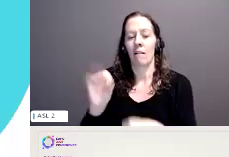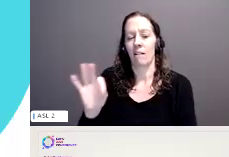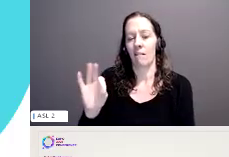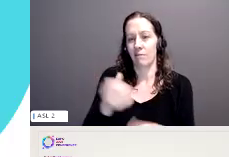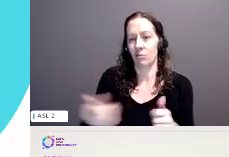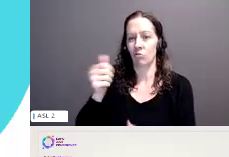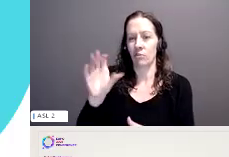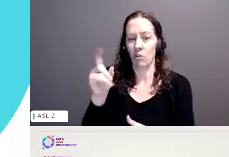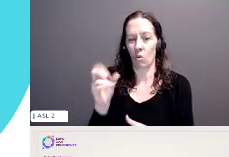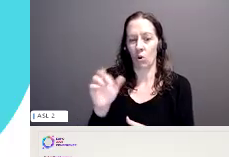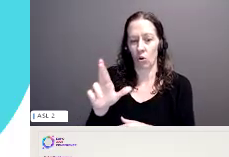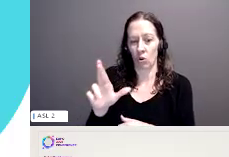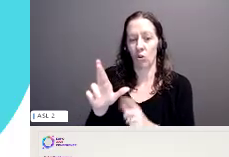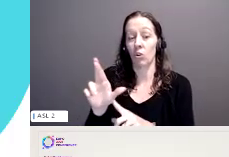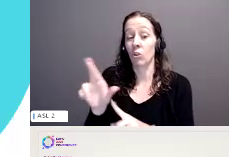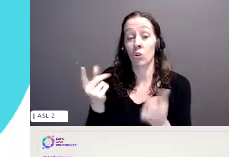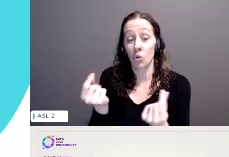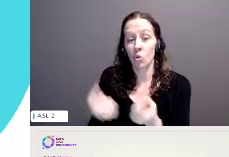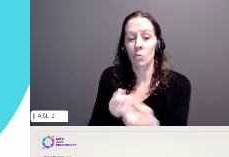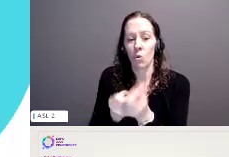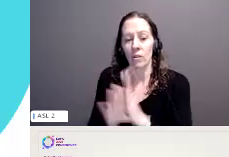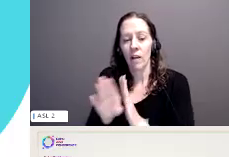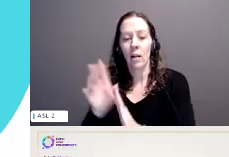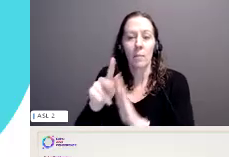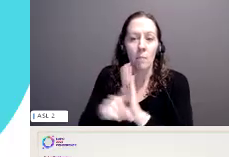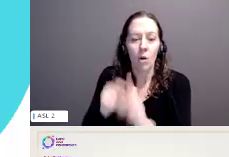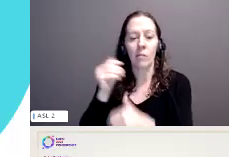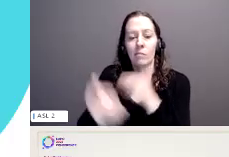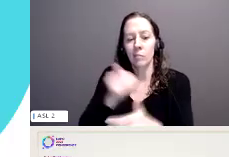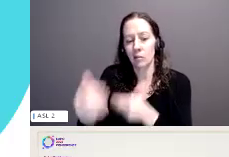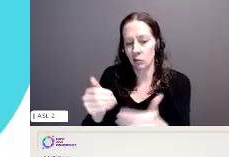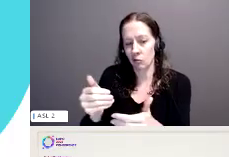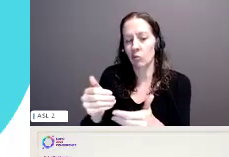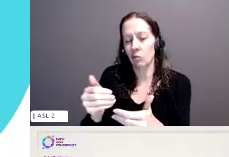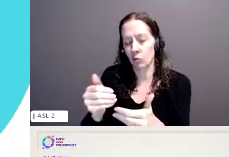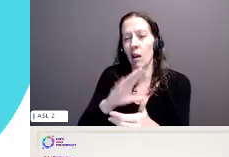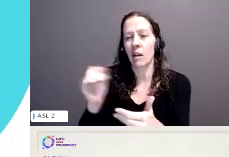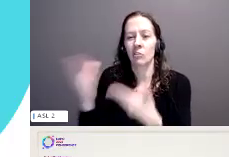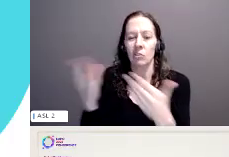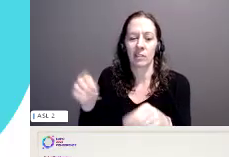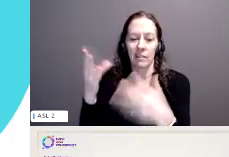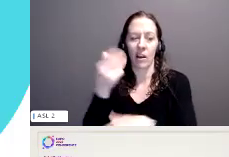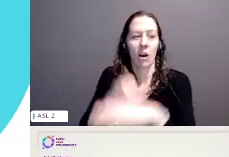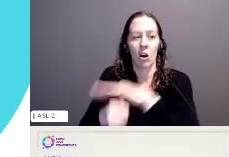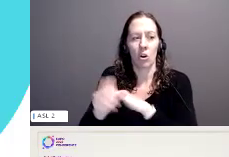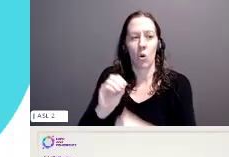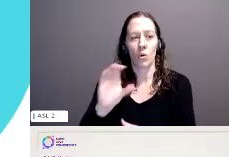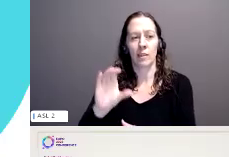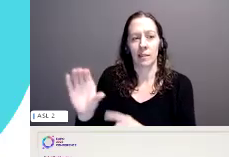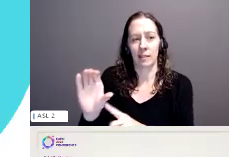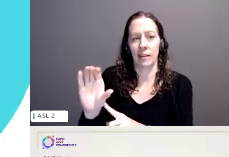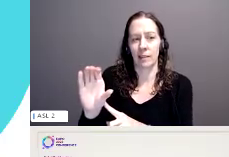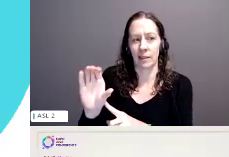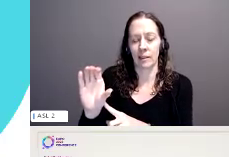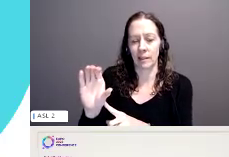and procedures and service delivery enhancements within the OCC, and has served as the executive